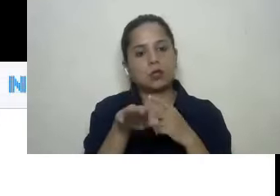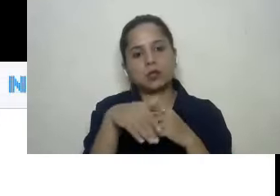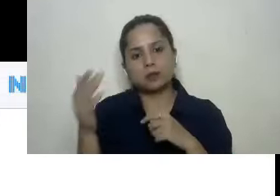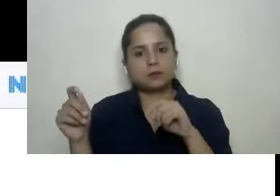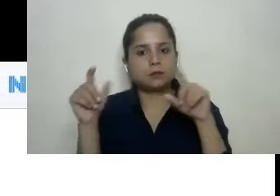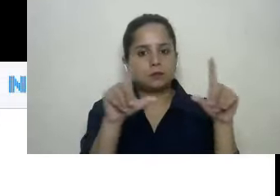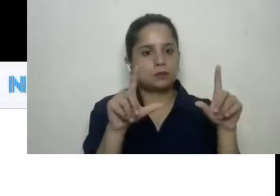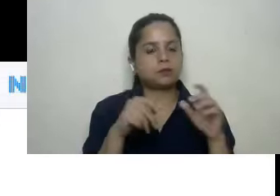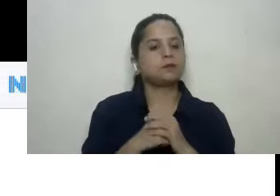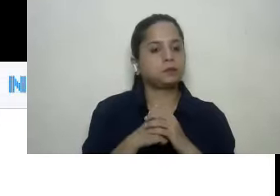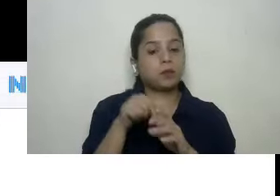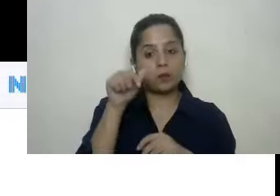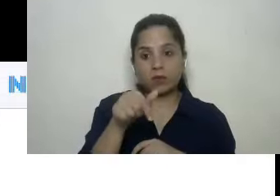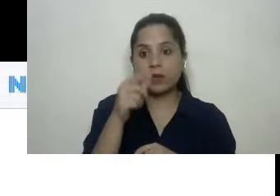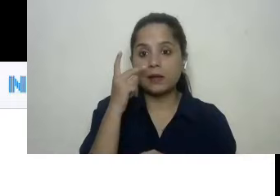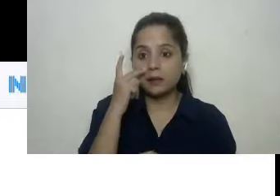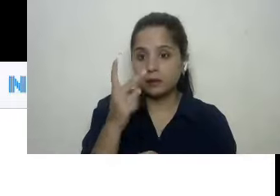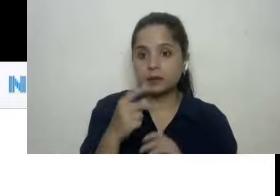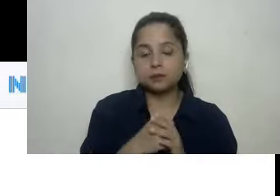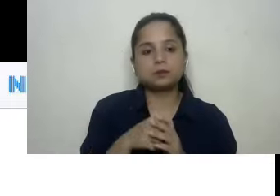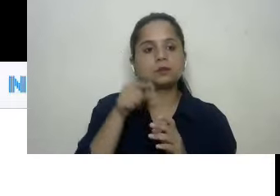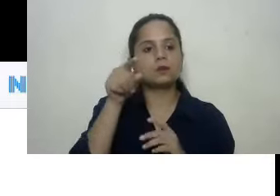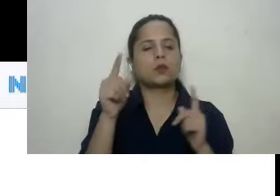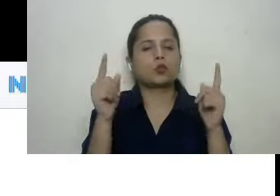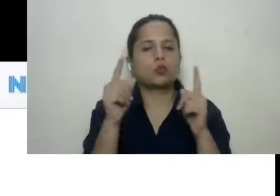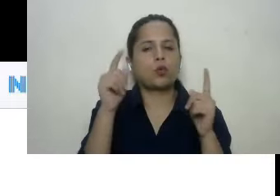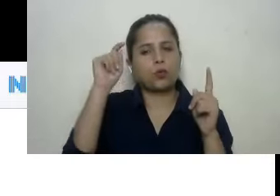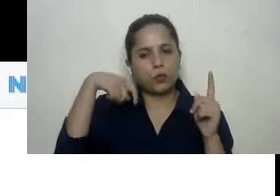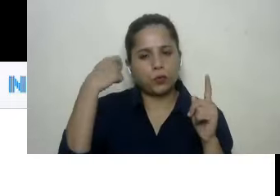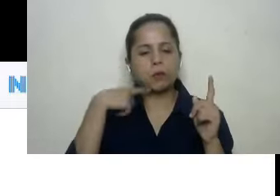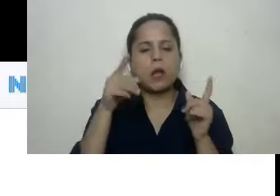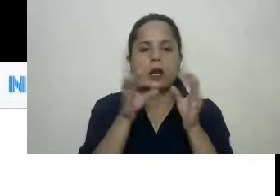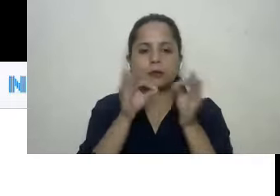Yeah. So here, it's a small video, but I'll take you through it.